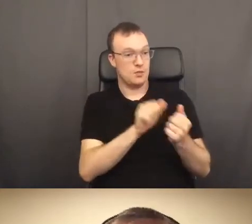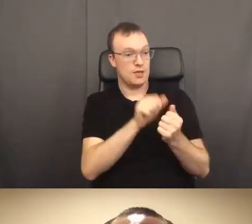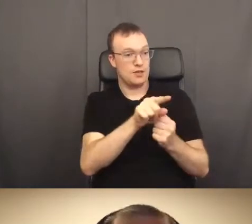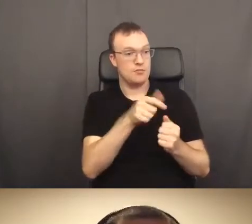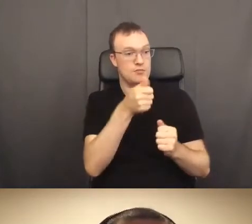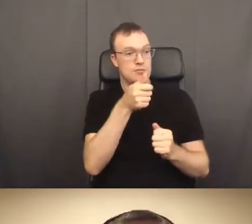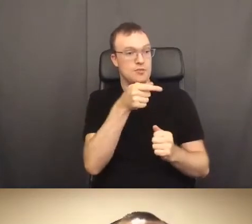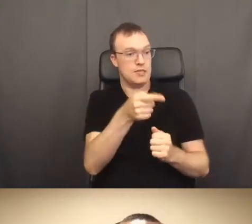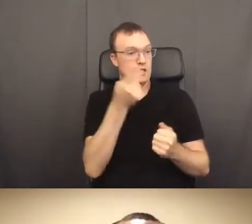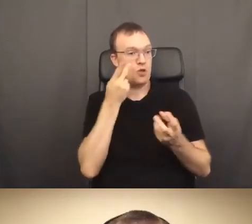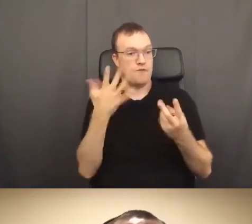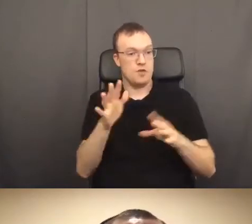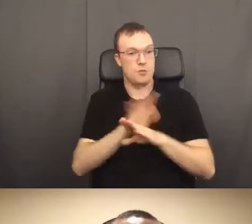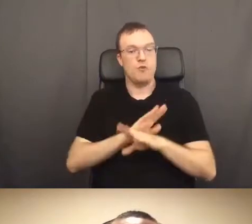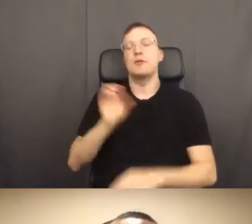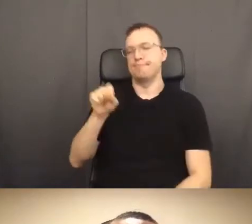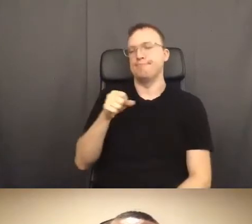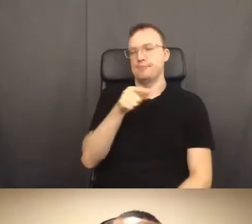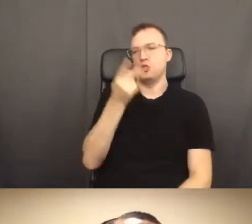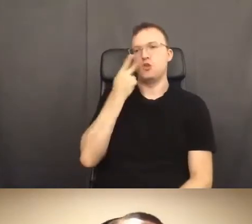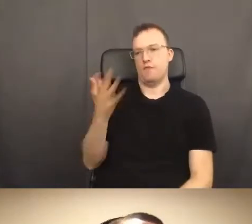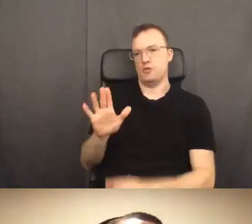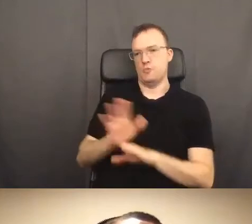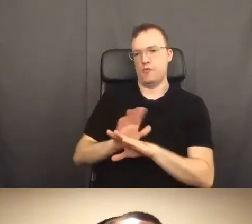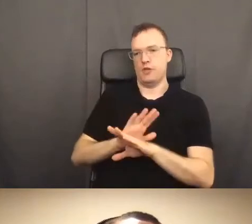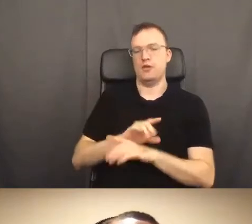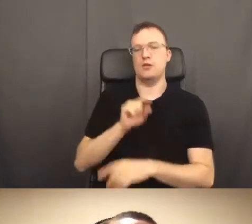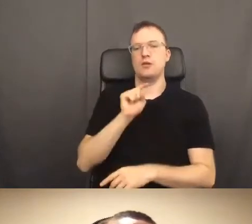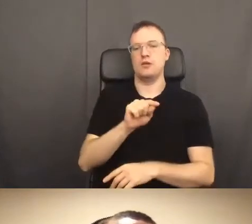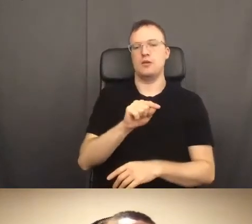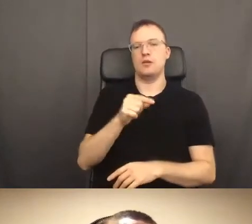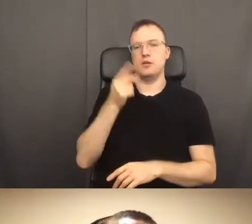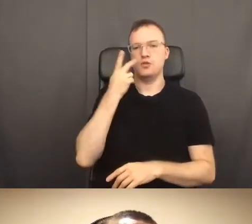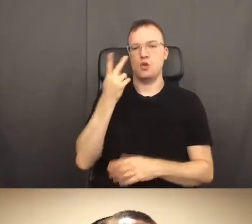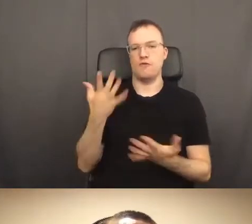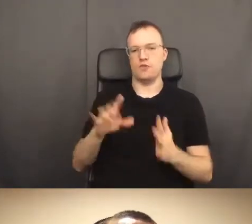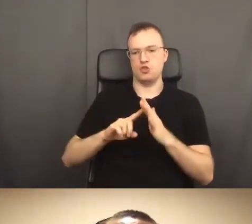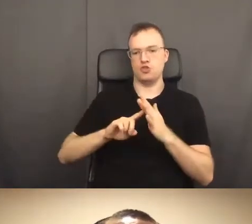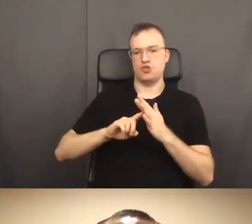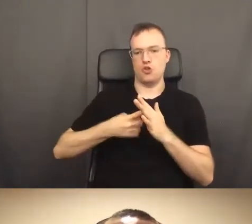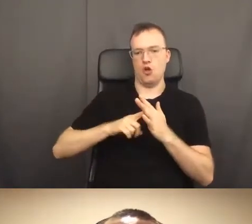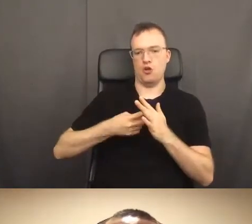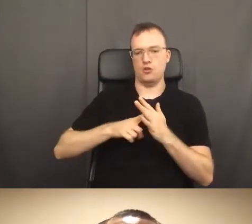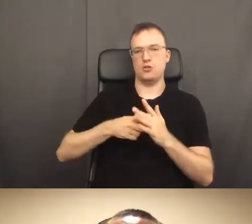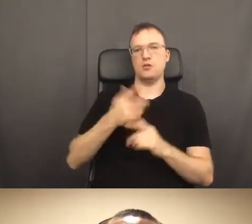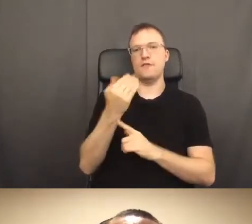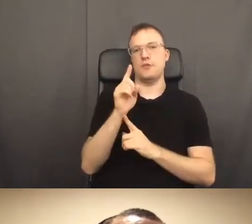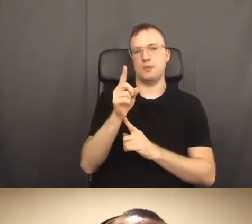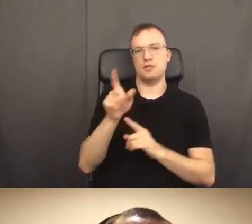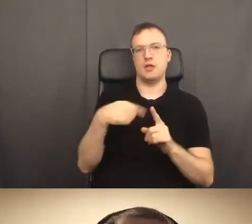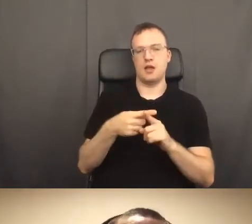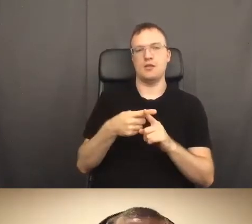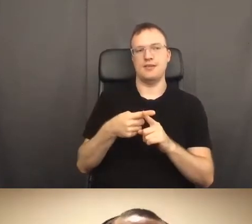film or the final? Yeah, he's seen the film. He saw a beginning, 15 minutes, and then he